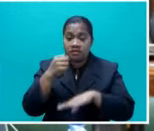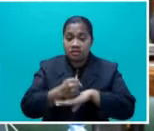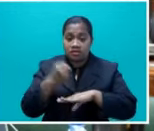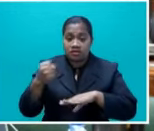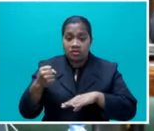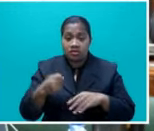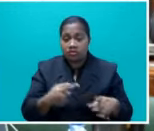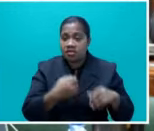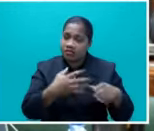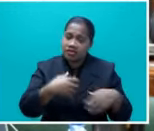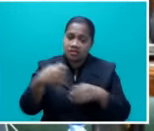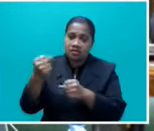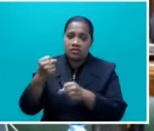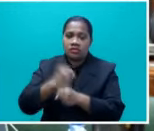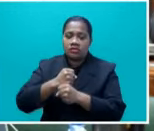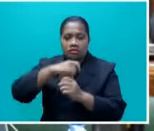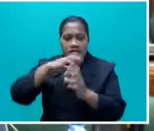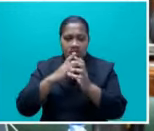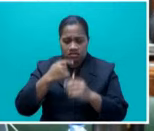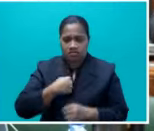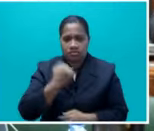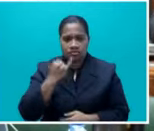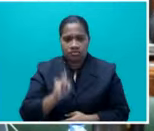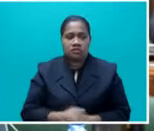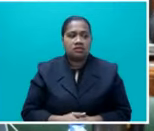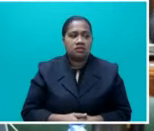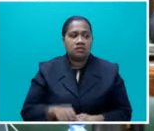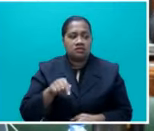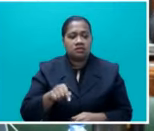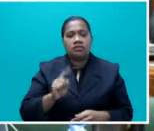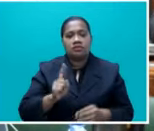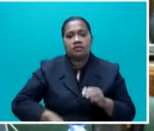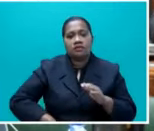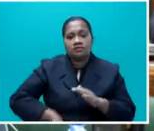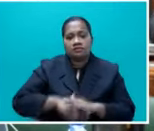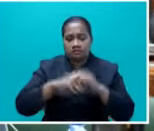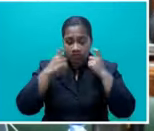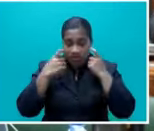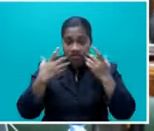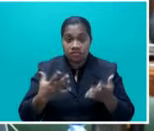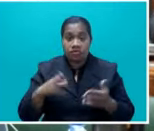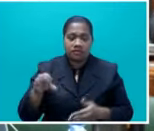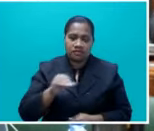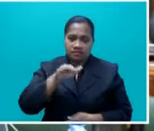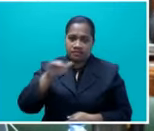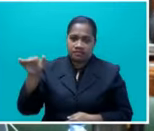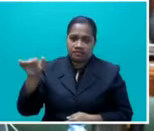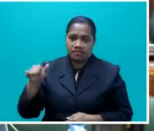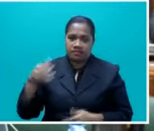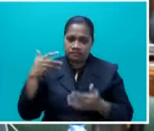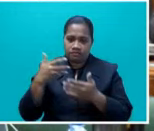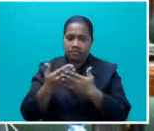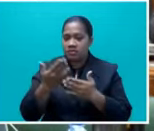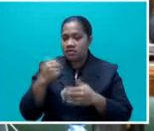them to Glasgow. I was wrong. Partisan politics was on full display from them through the last 2 years